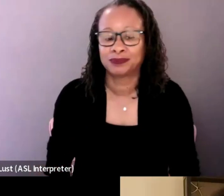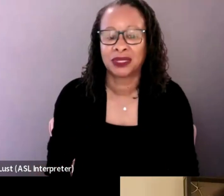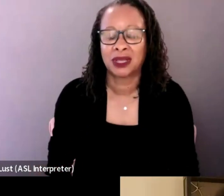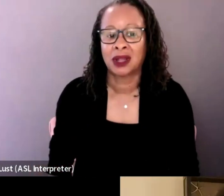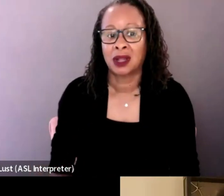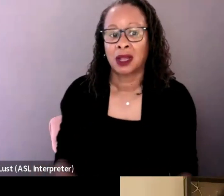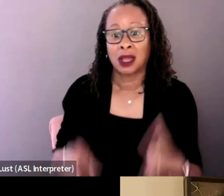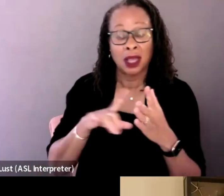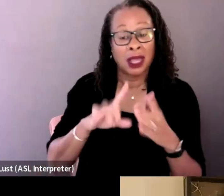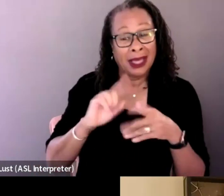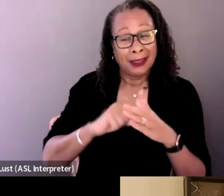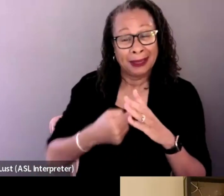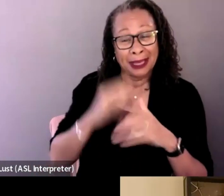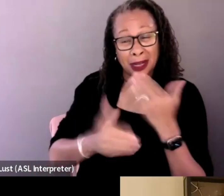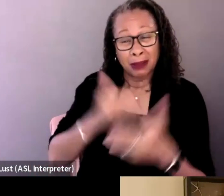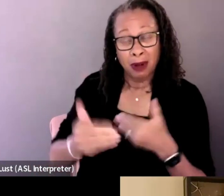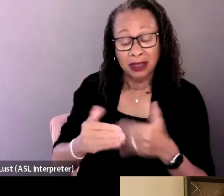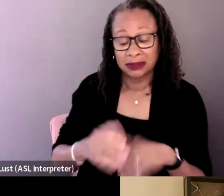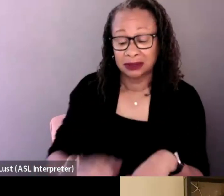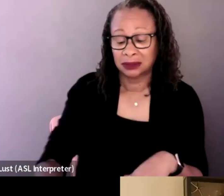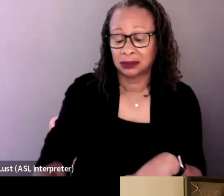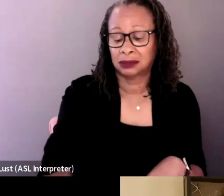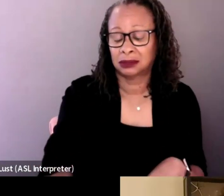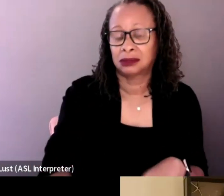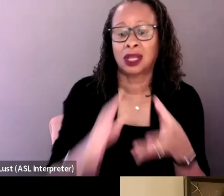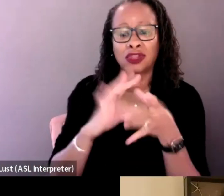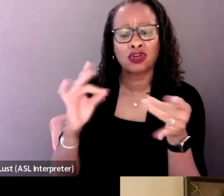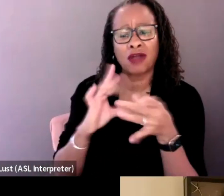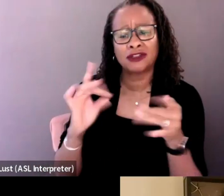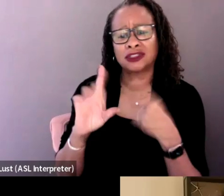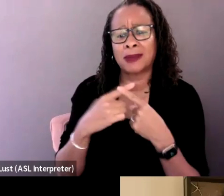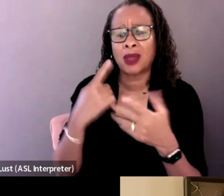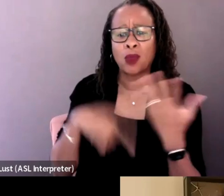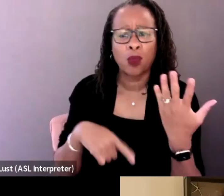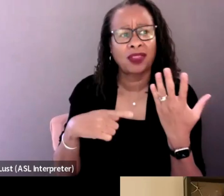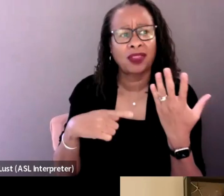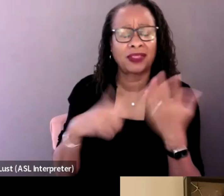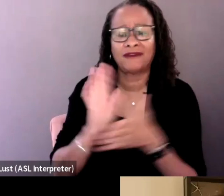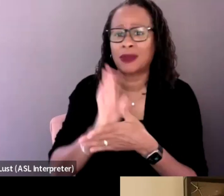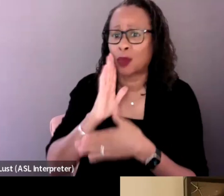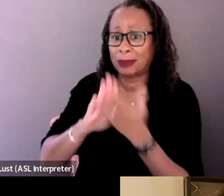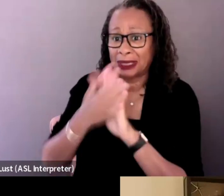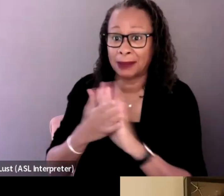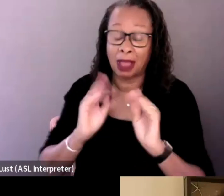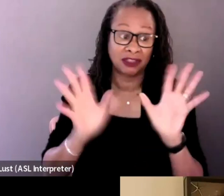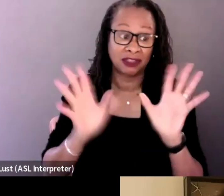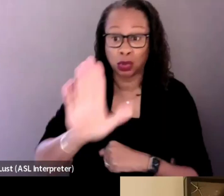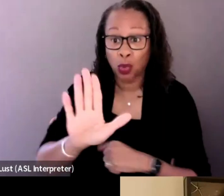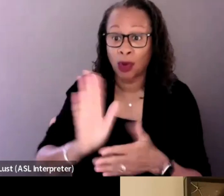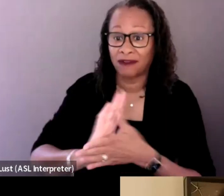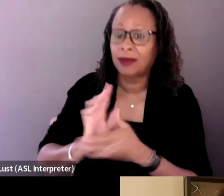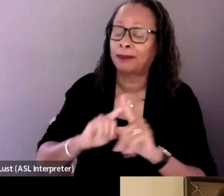at the beginning of the process. What were those conversations about what the film was going to be? Obviously, it's your film, but